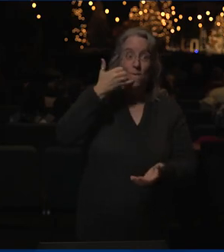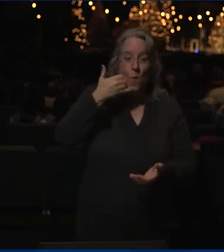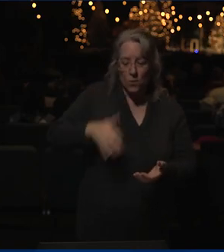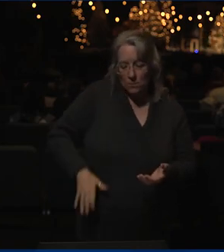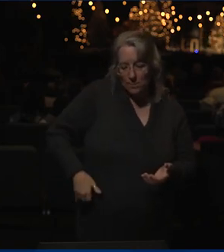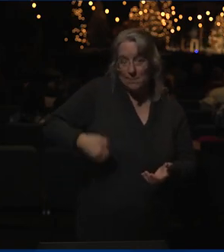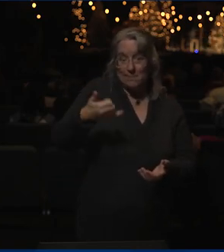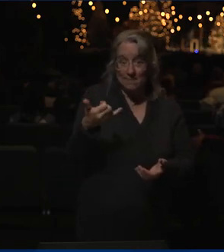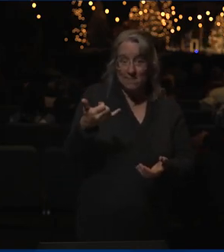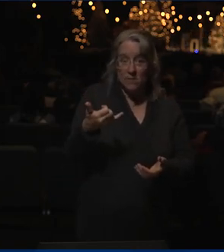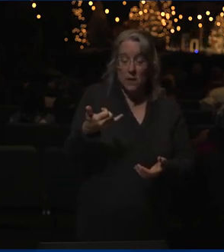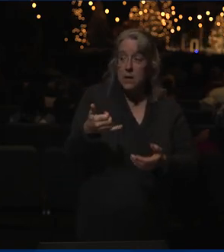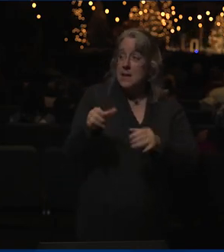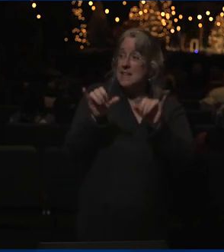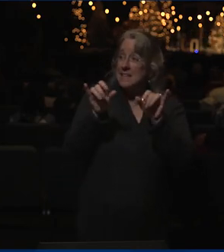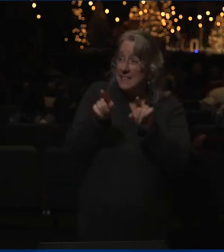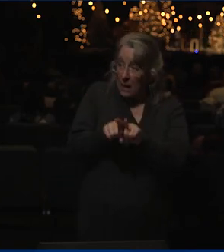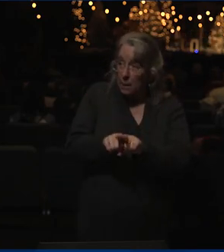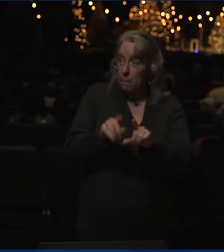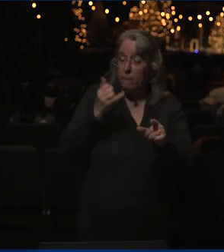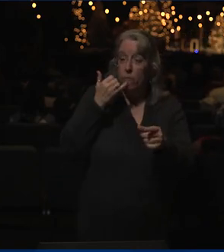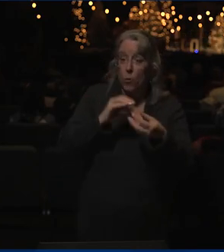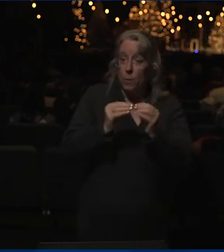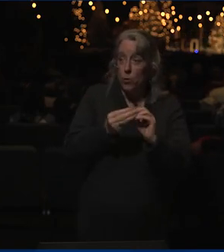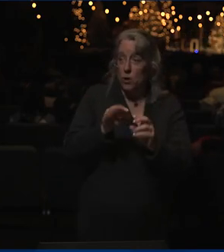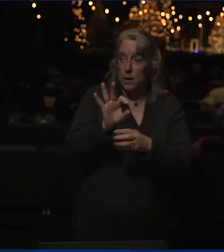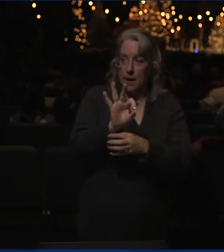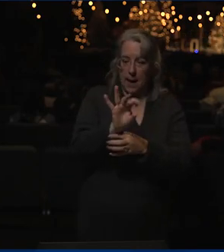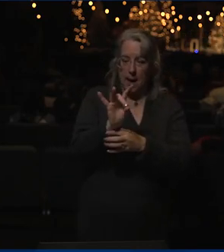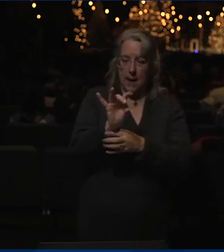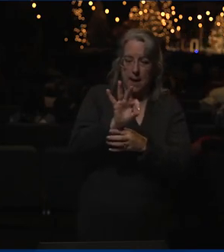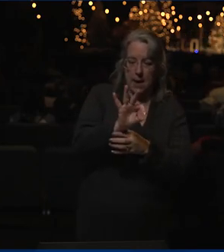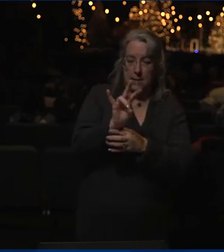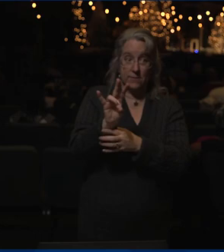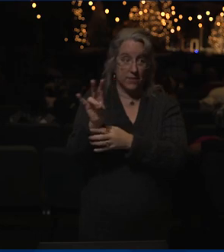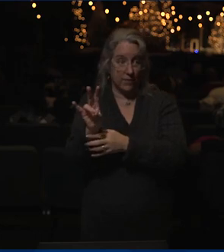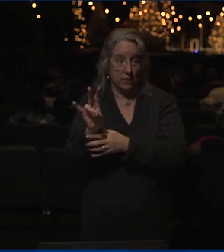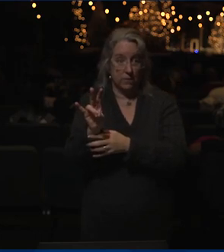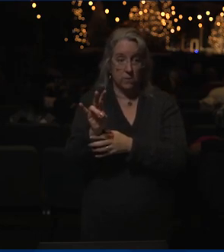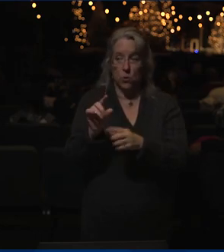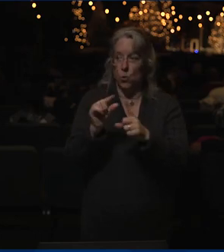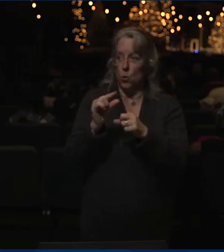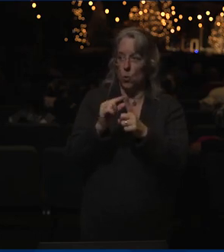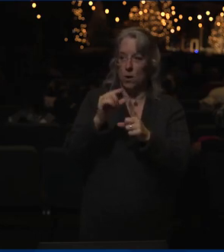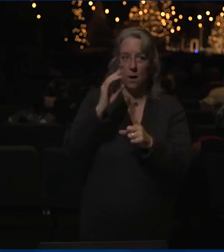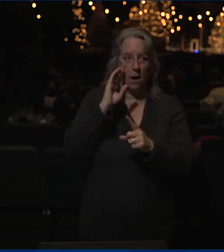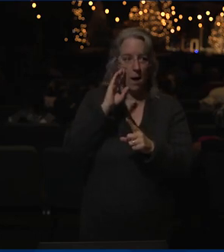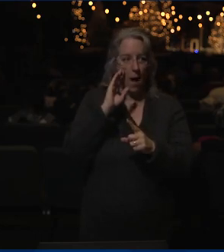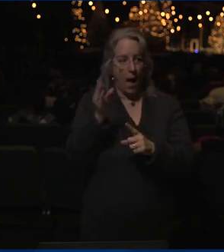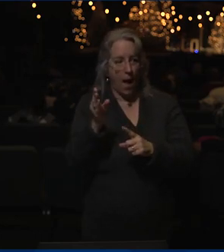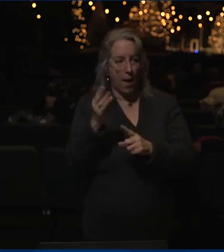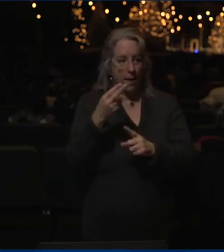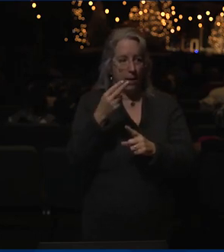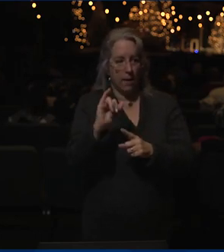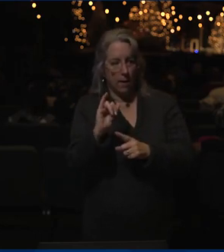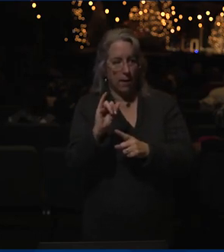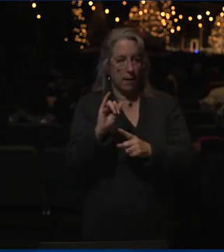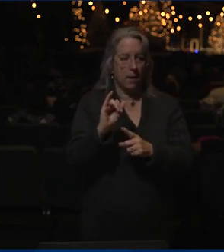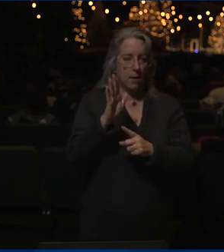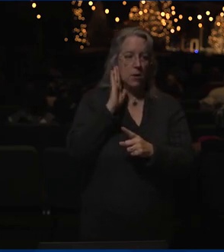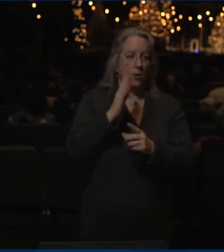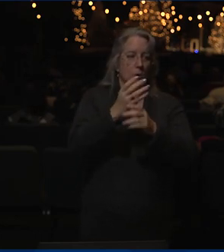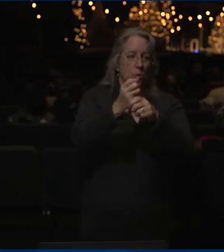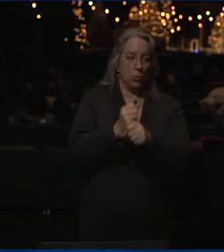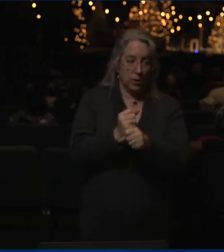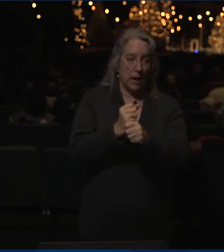can text the same number, 98977, with the word hi, H-I. And then when you do that, you'll get a form